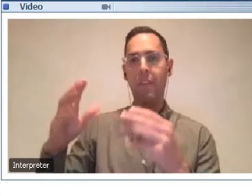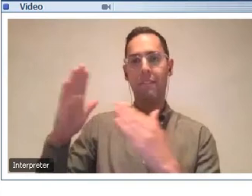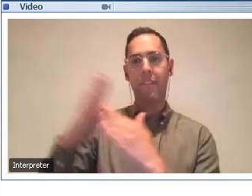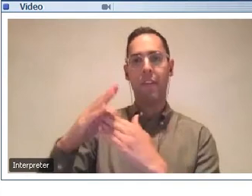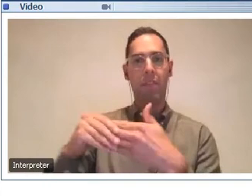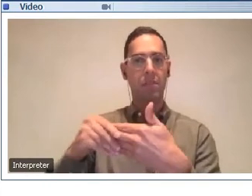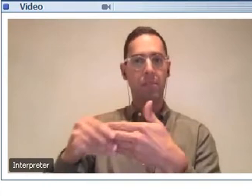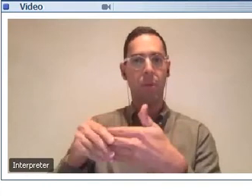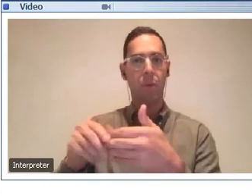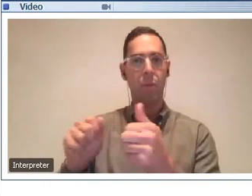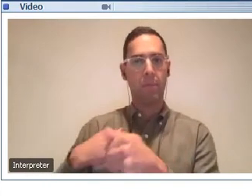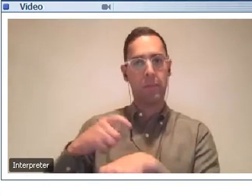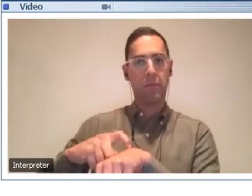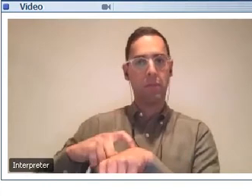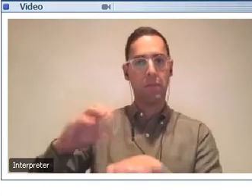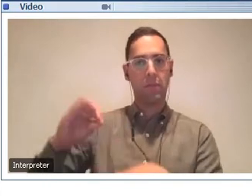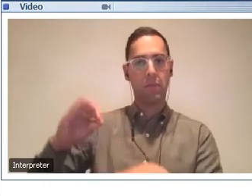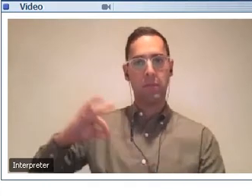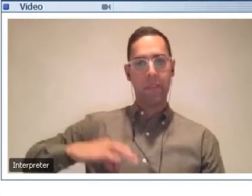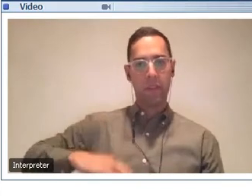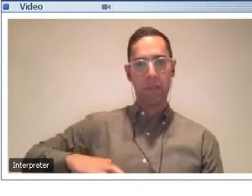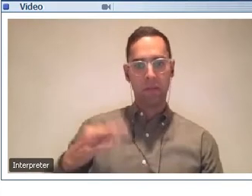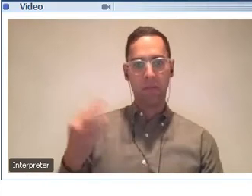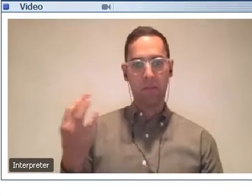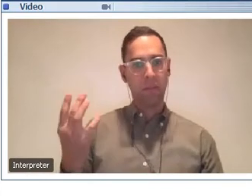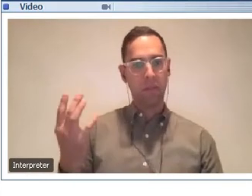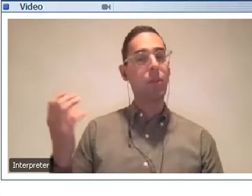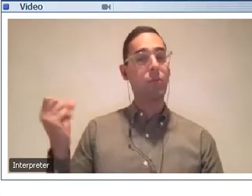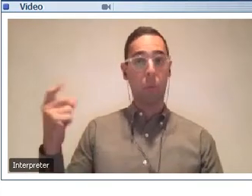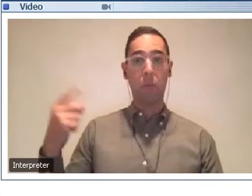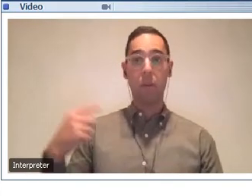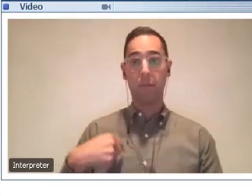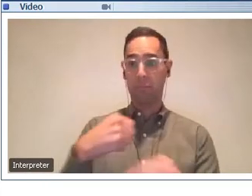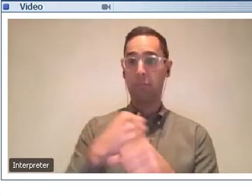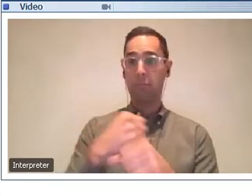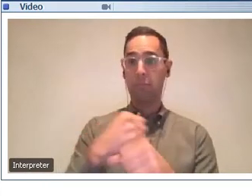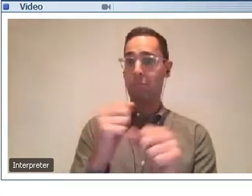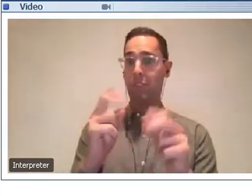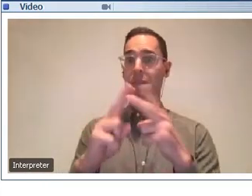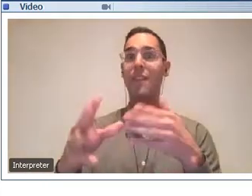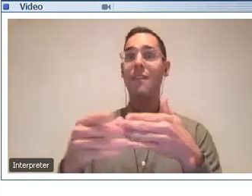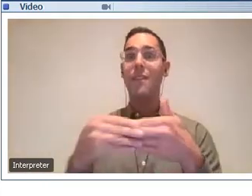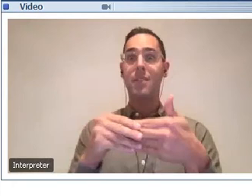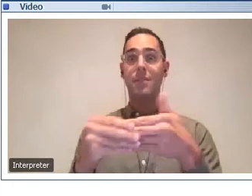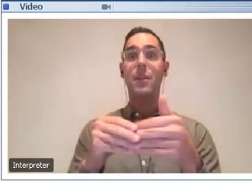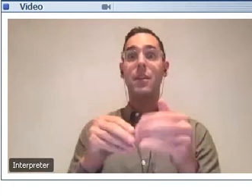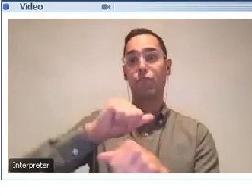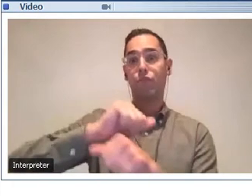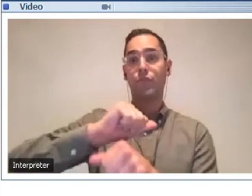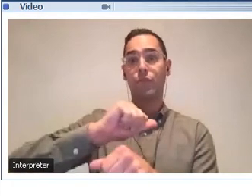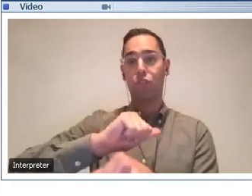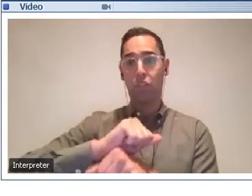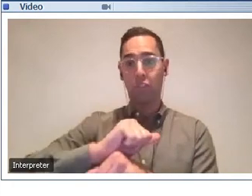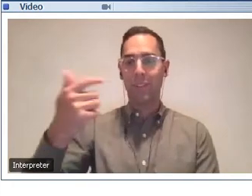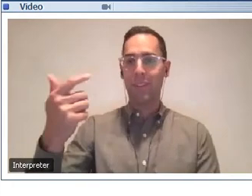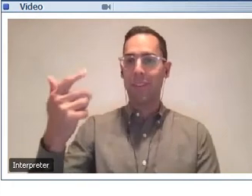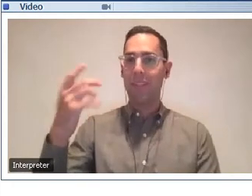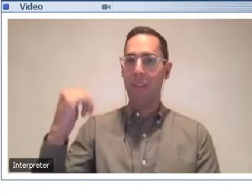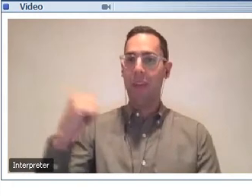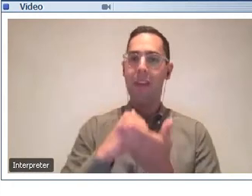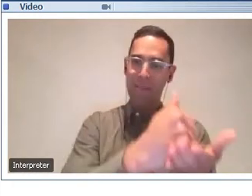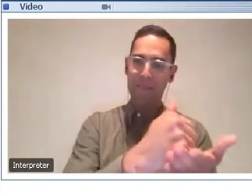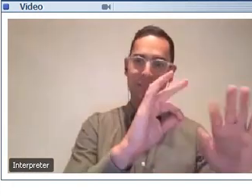was able to create flexibility in my job, it not only helped me to help my family, but it also helped